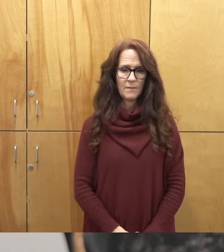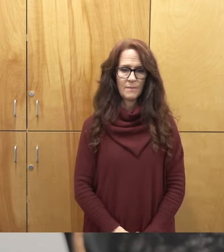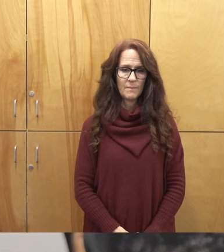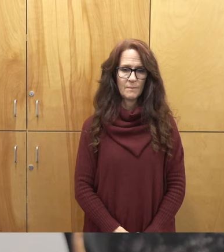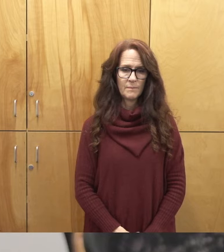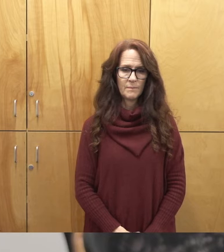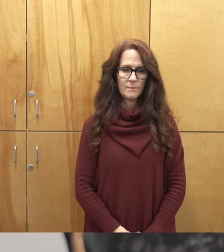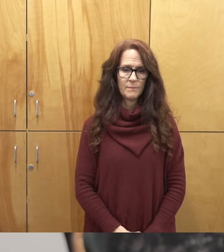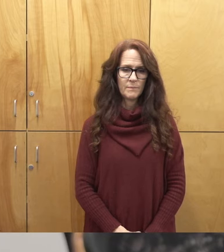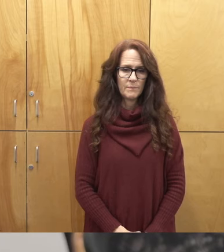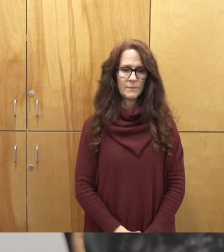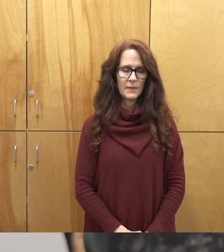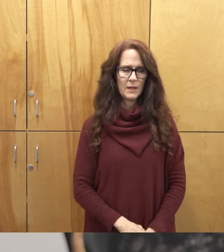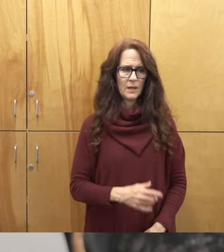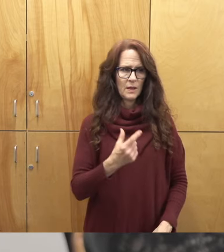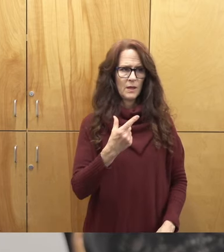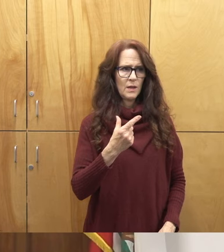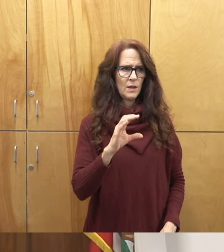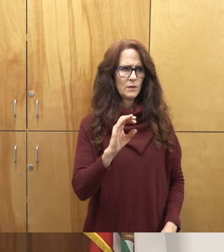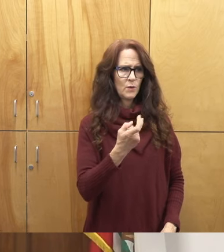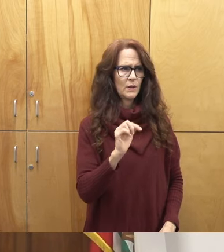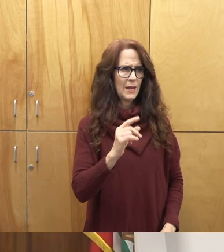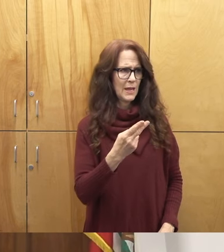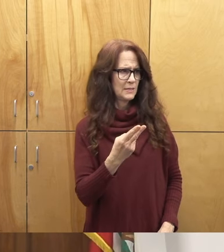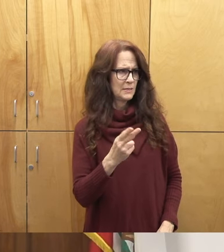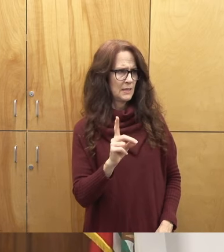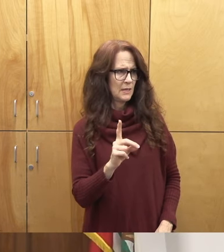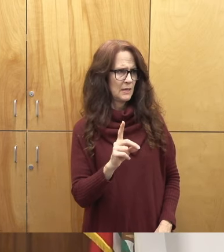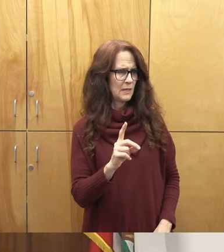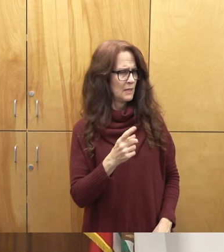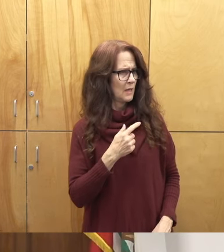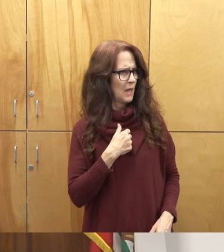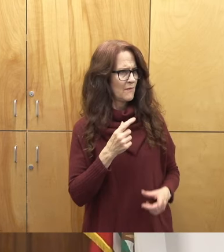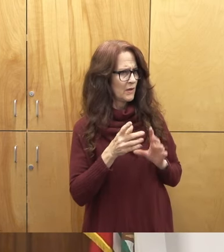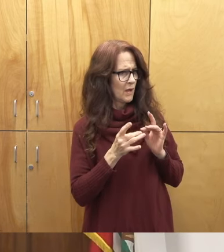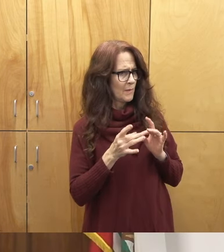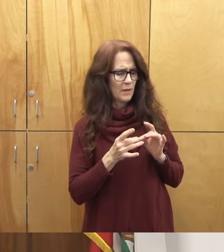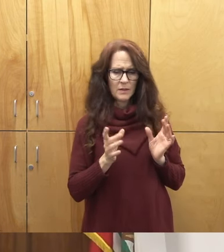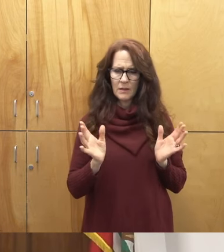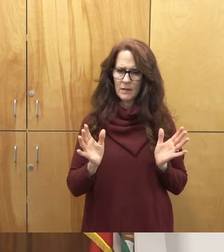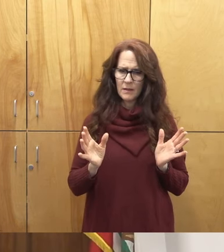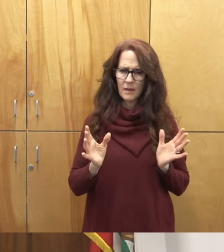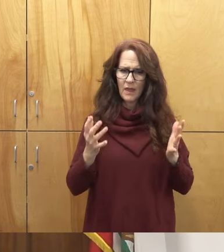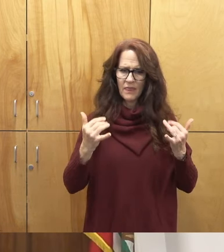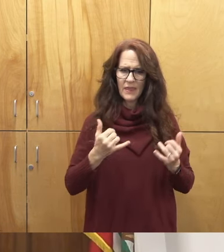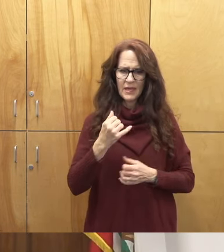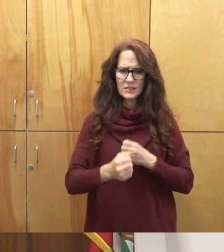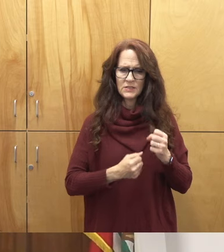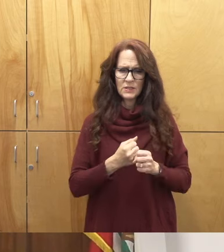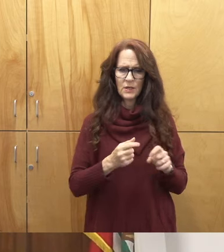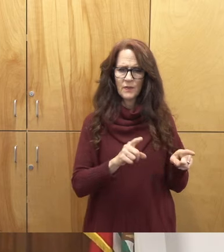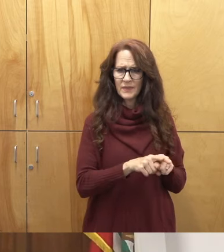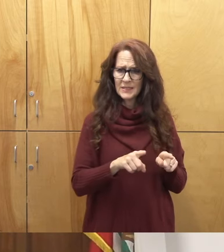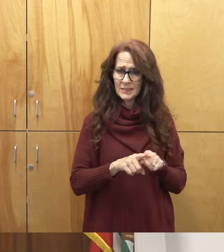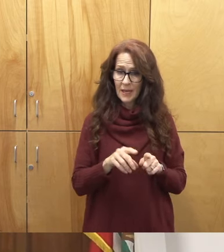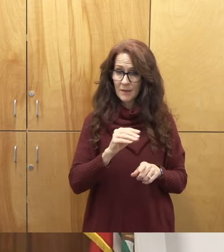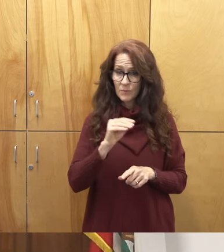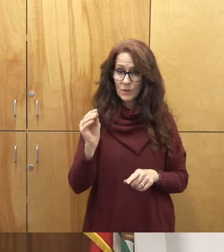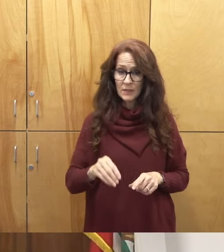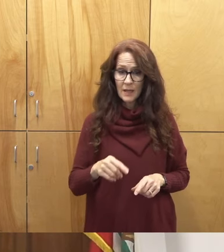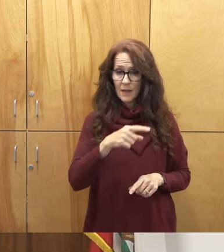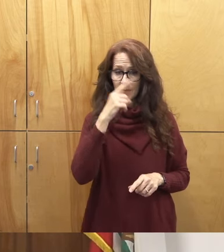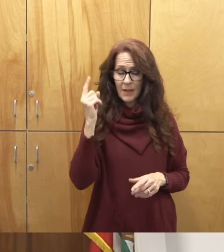I don't have a question, but I have a comment. I just want to highlight the fact that this year, the same percentage of